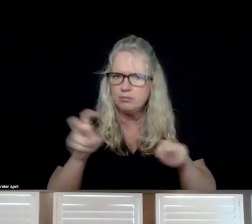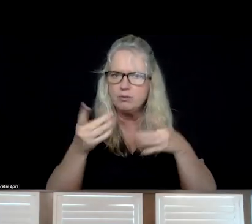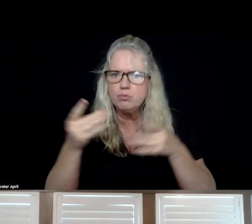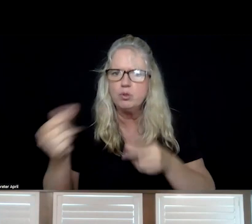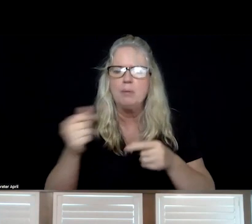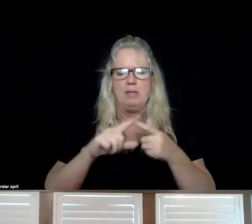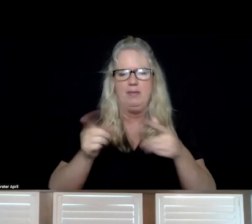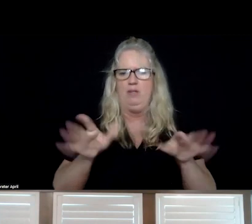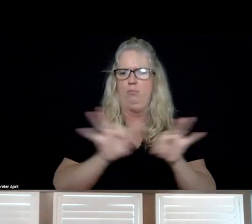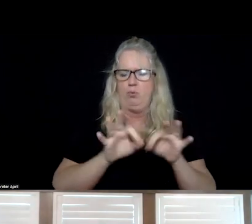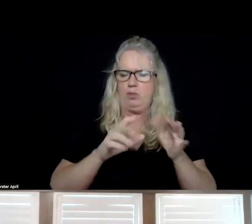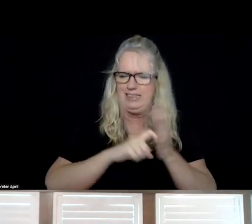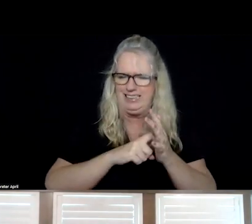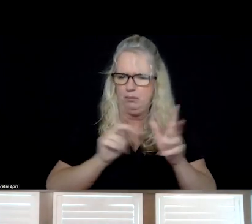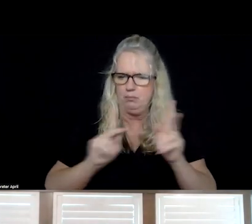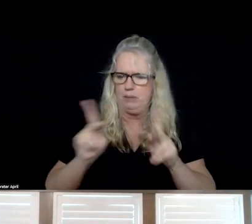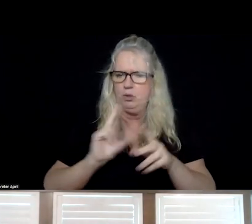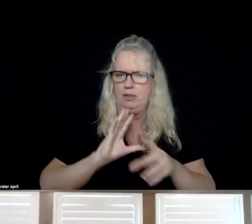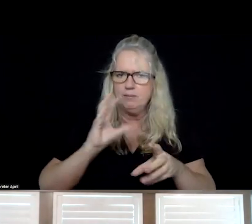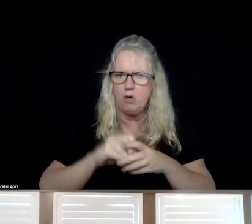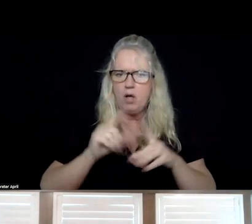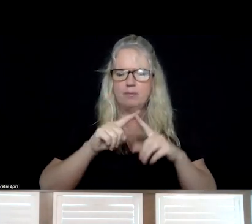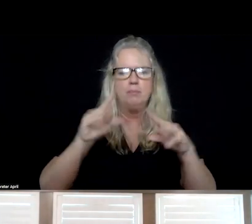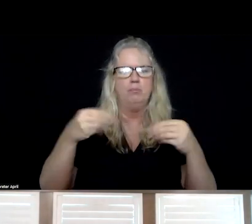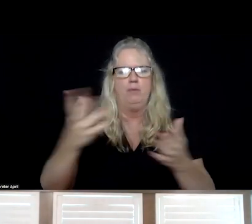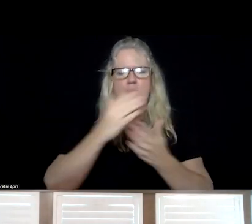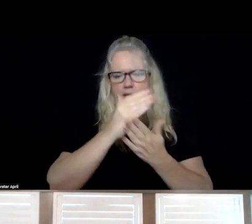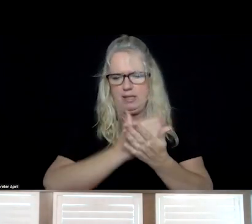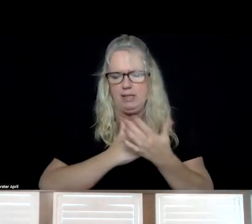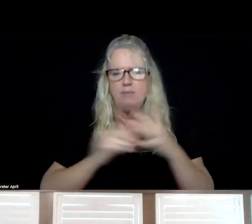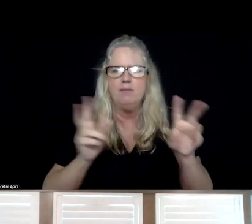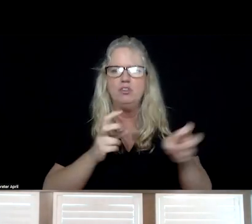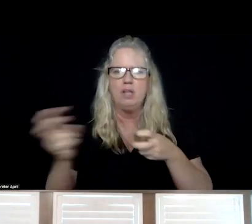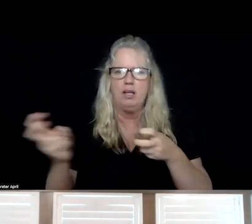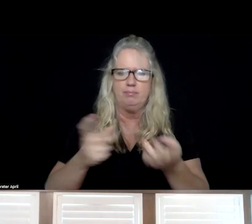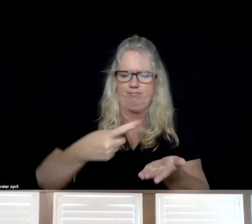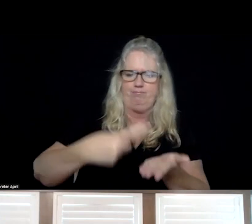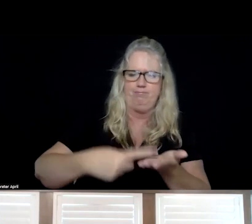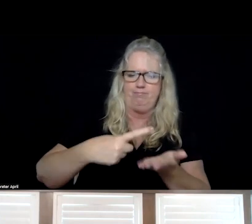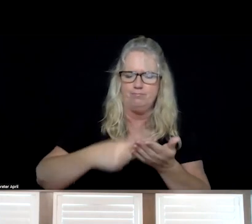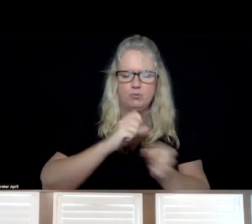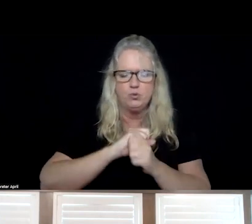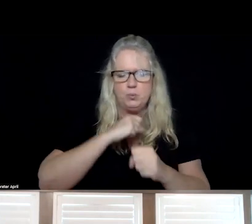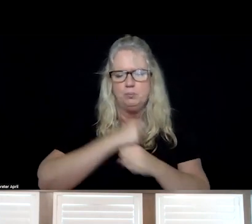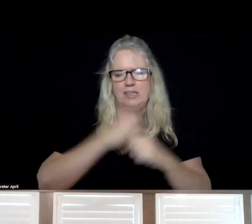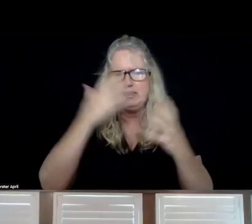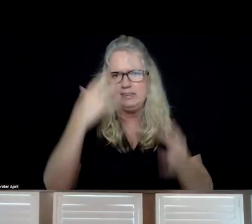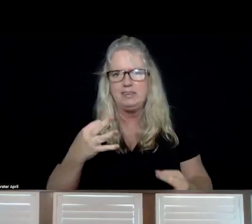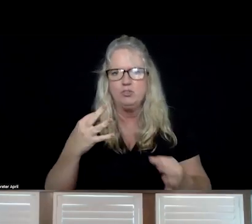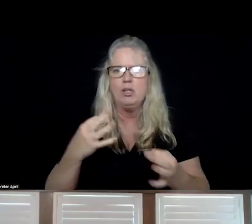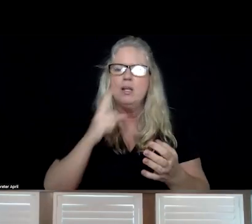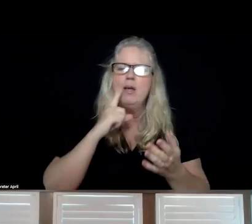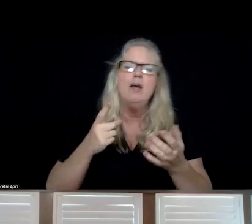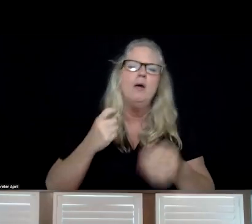stakeholders that you need to involve. It provides a list of topics that you need to discuss and make decisions about. It covers